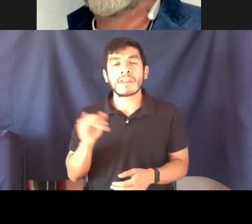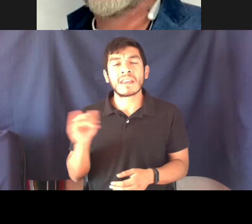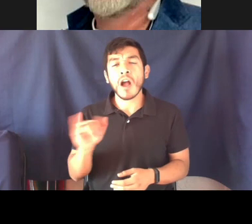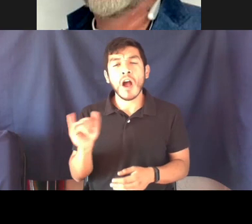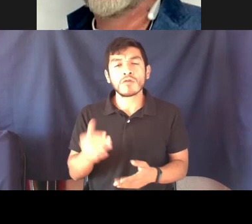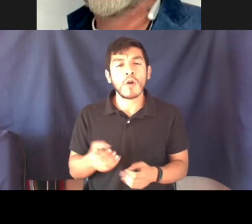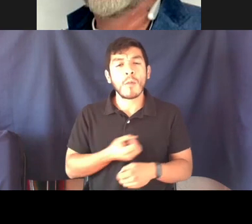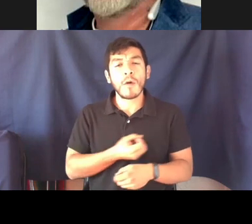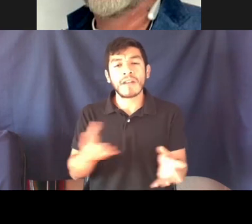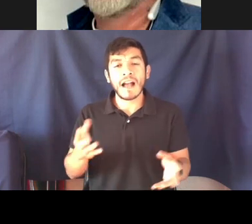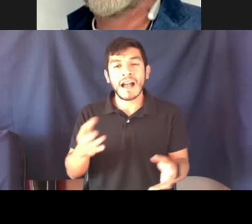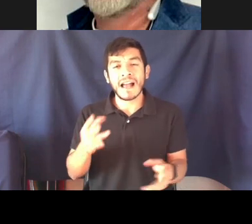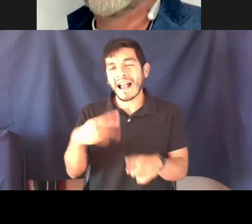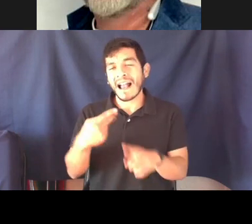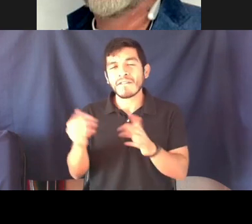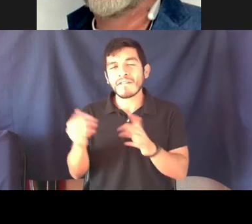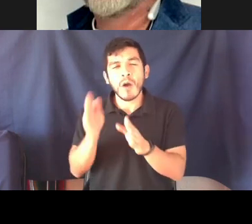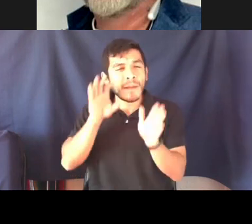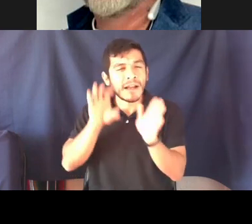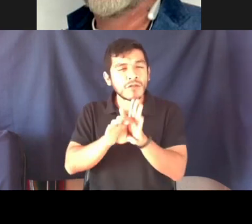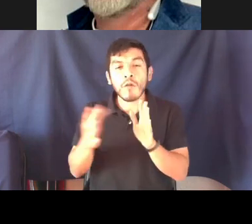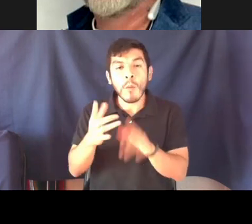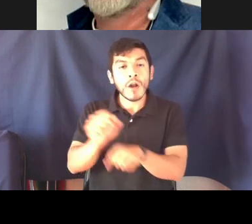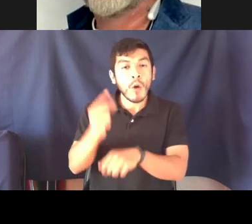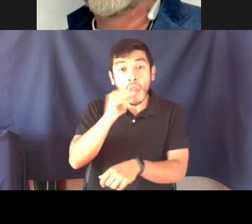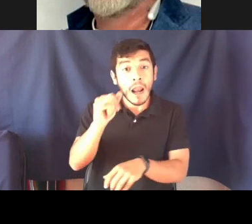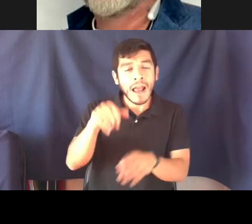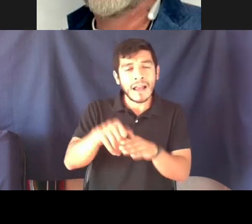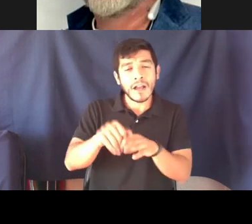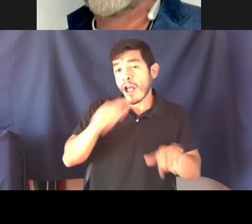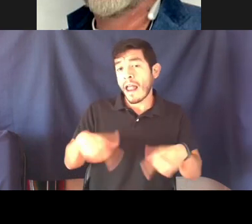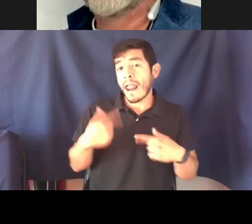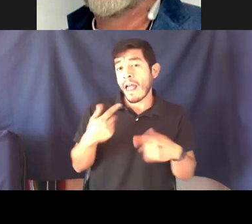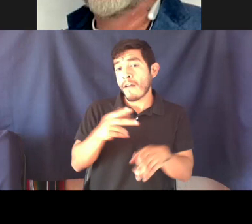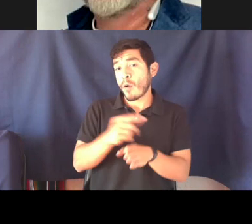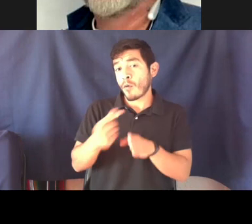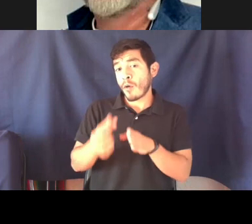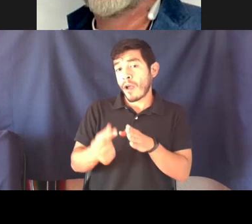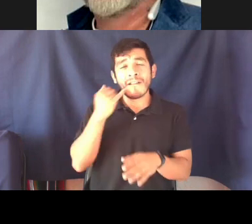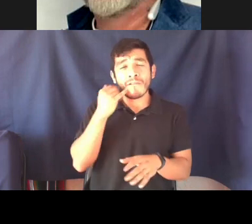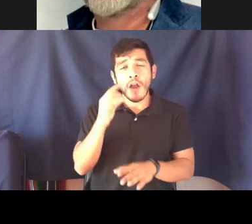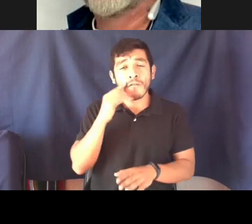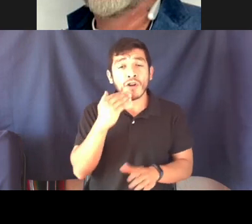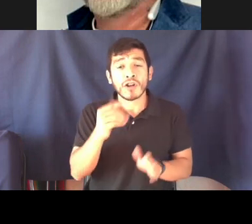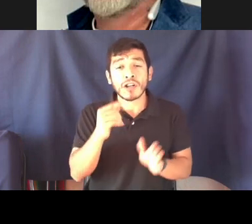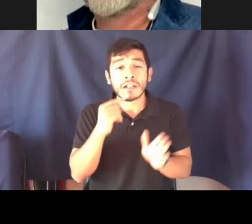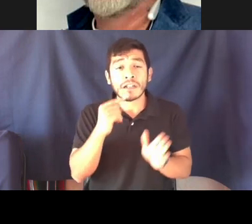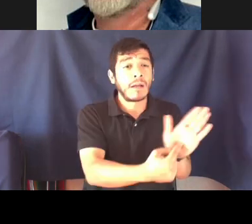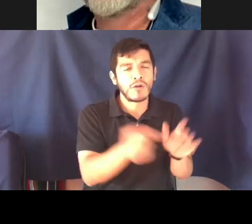in real life programs. So if you're looking for some good examples of that, you can find it there. You can go to the next